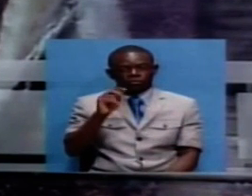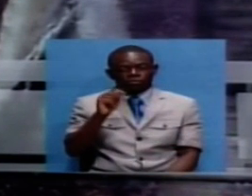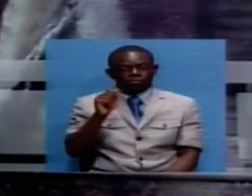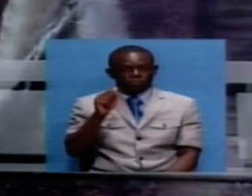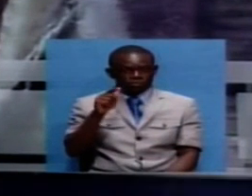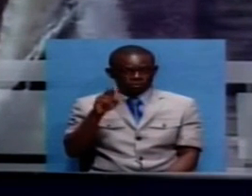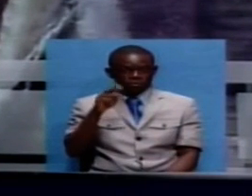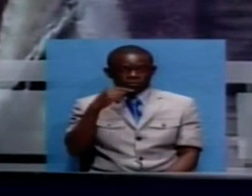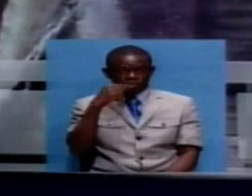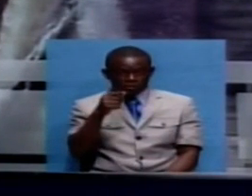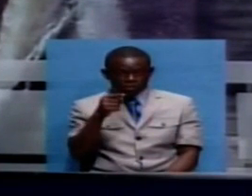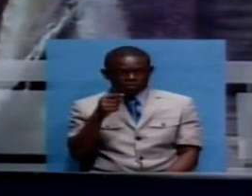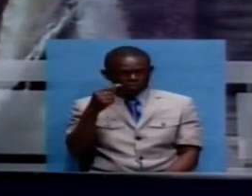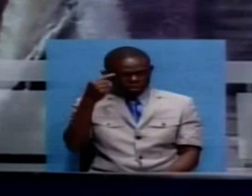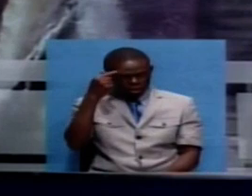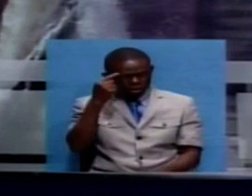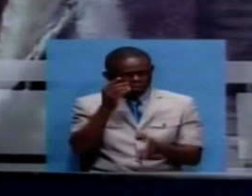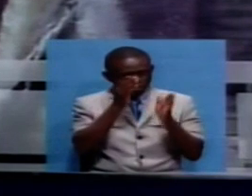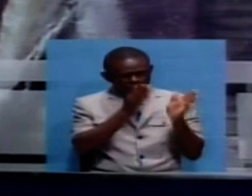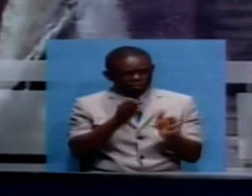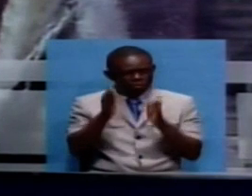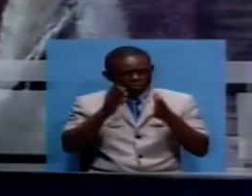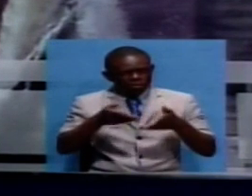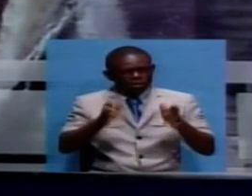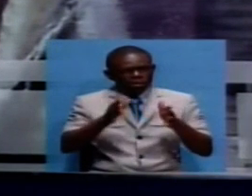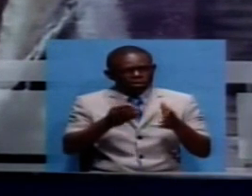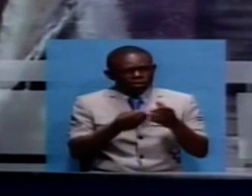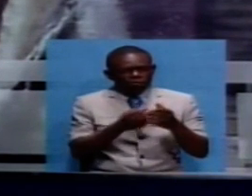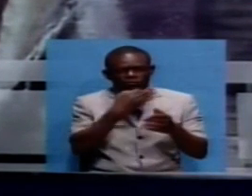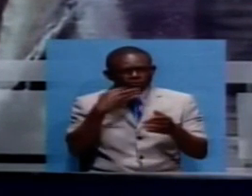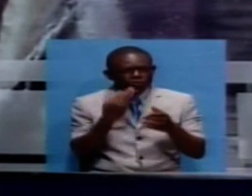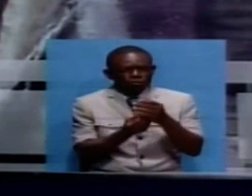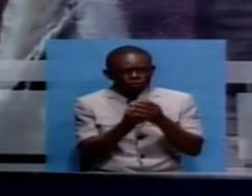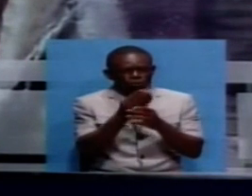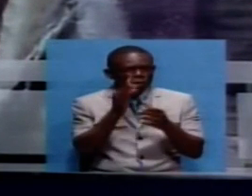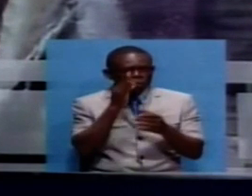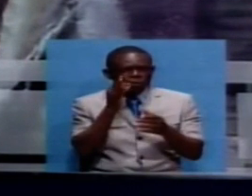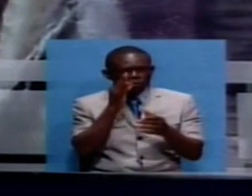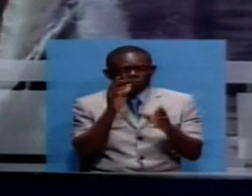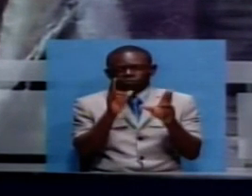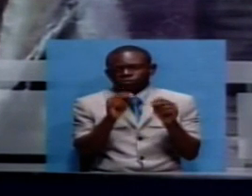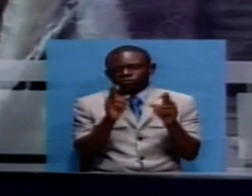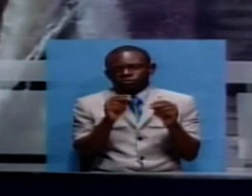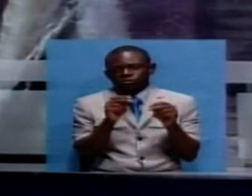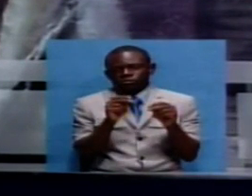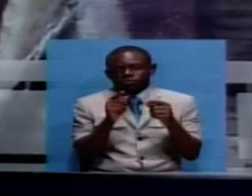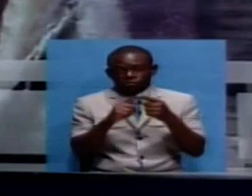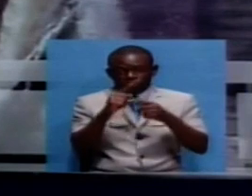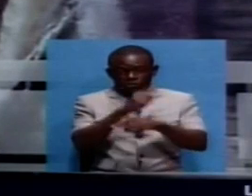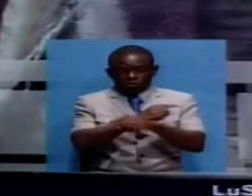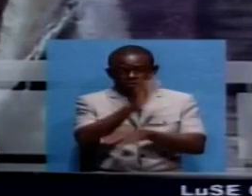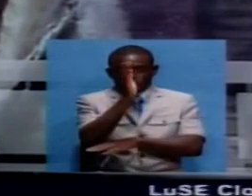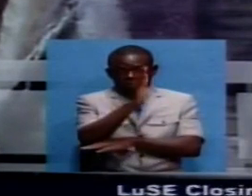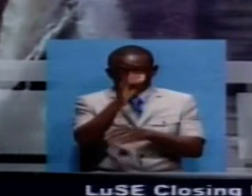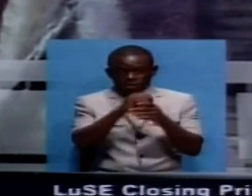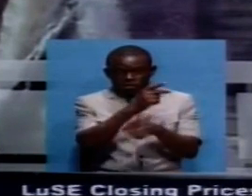to legalize the cultivation of marijuana in the country. Delivering a ministerial statement to Parliament this afternoon, Dr.